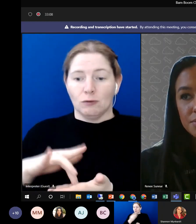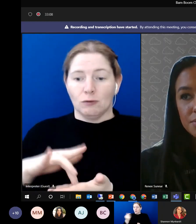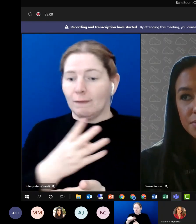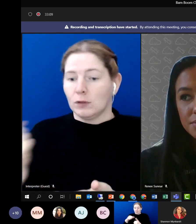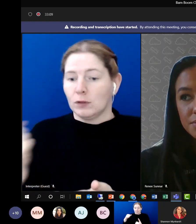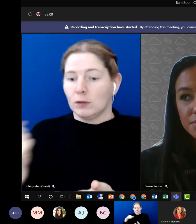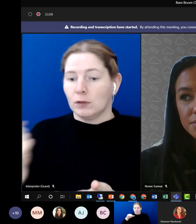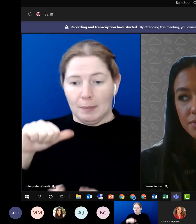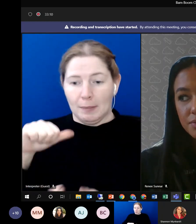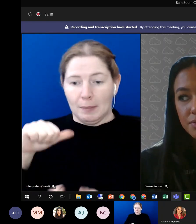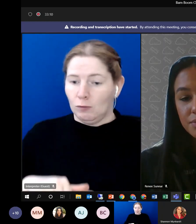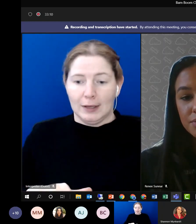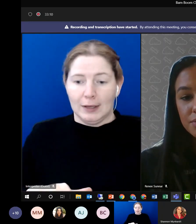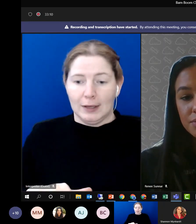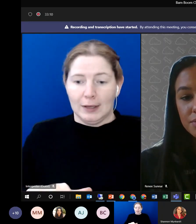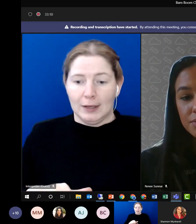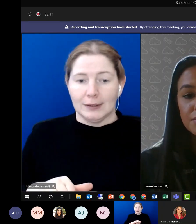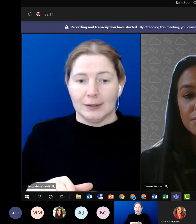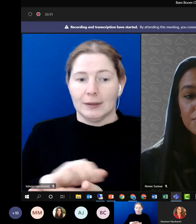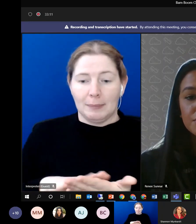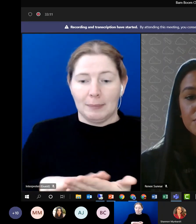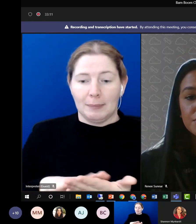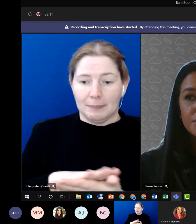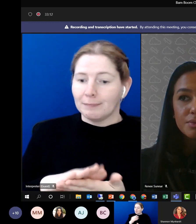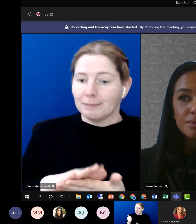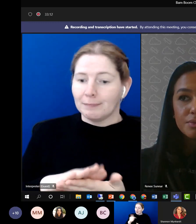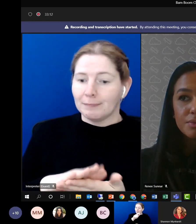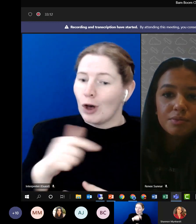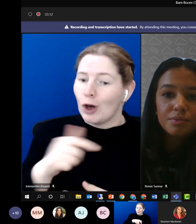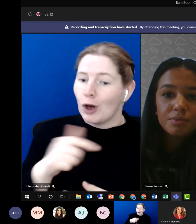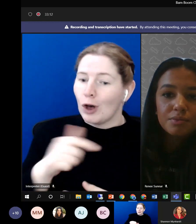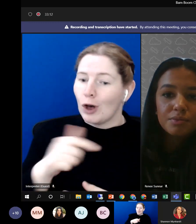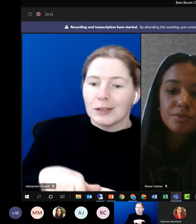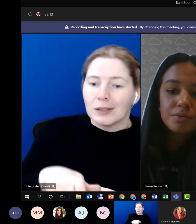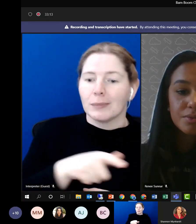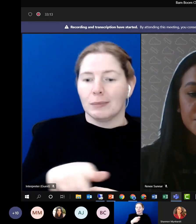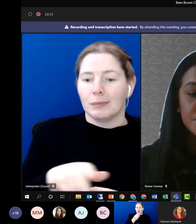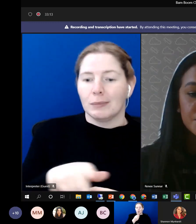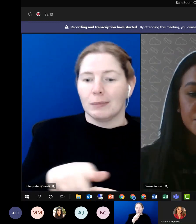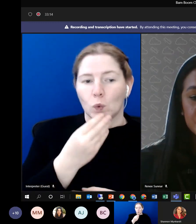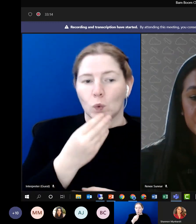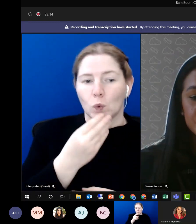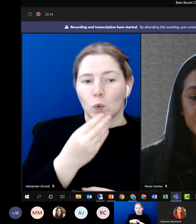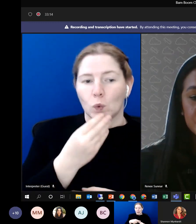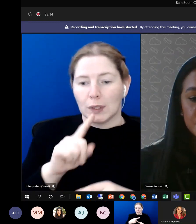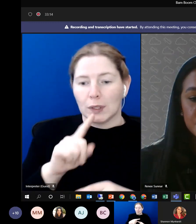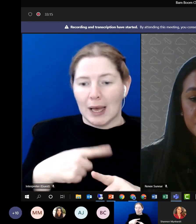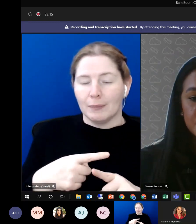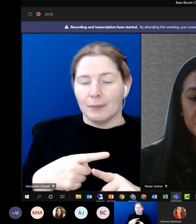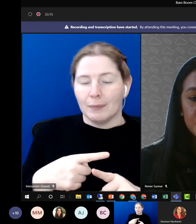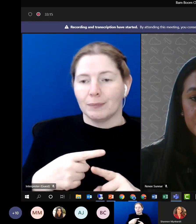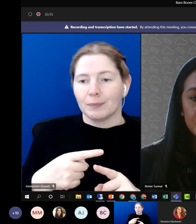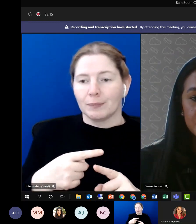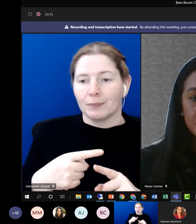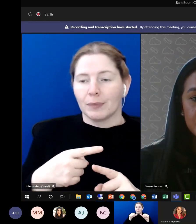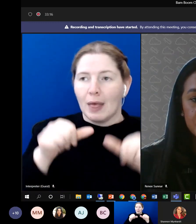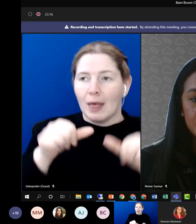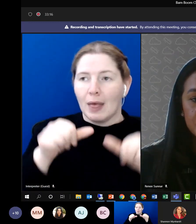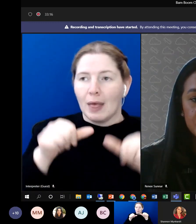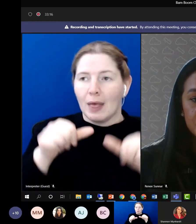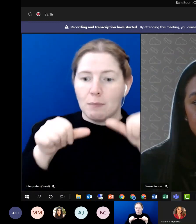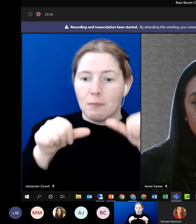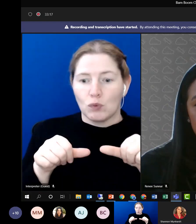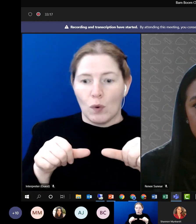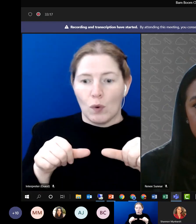So a lot of customers using the expense, the approval portal to